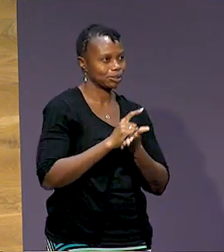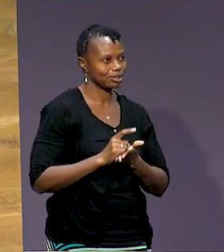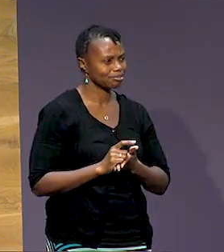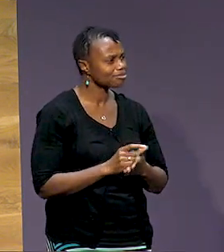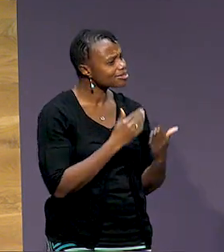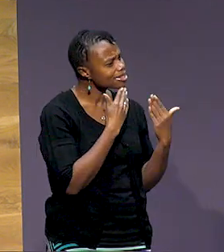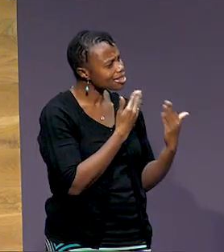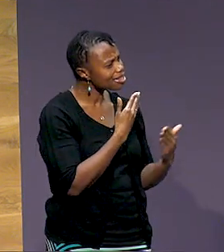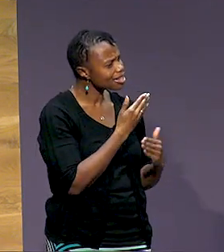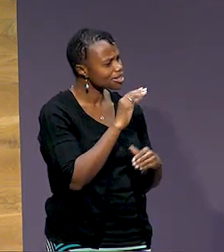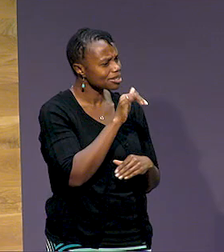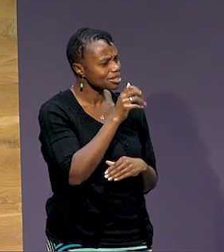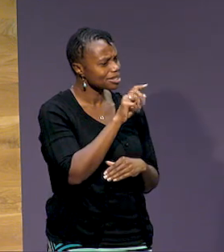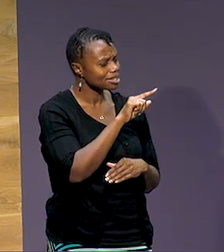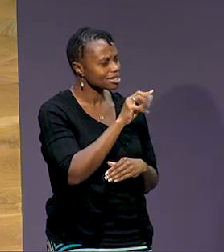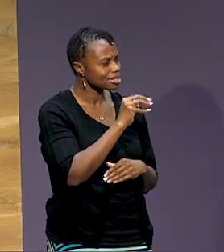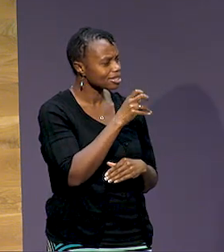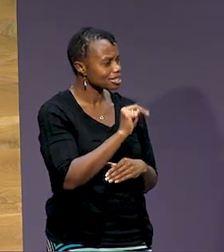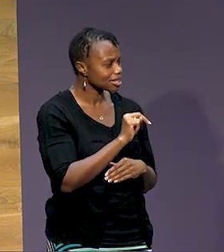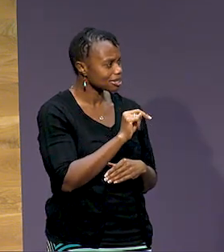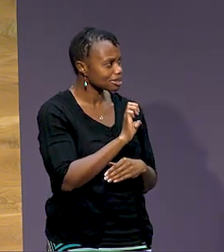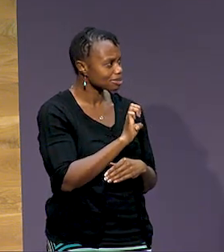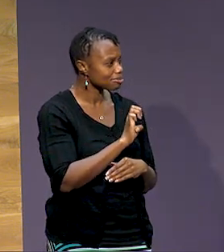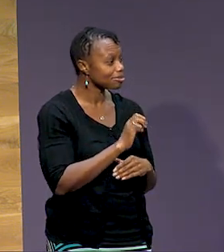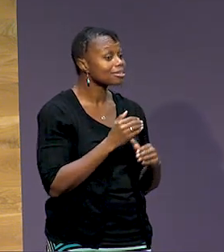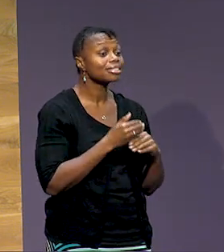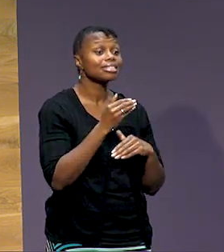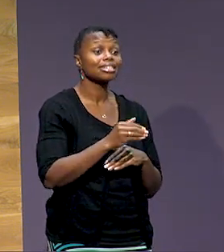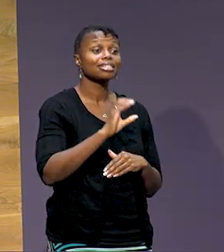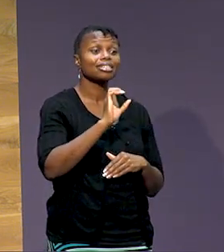Thanks, Jazmine. Let's hear from you, Chase, please.